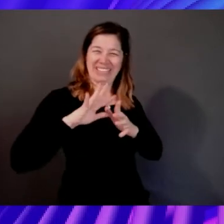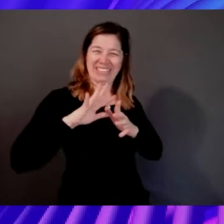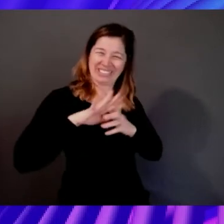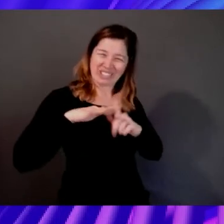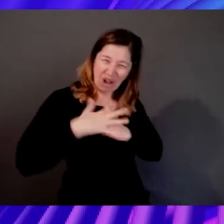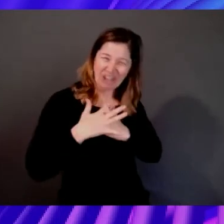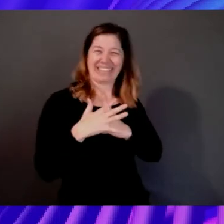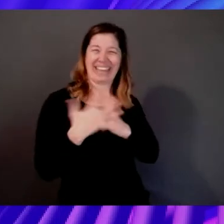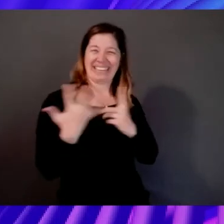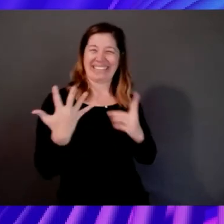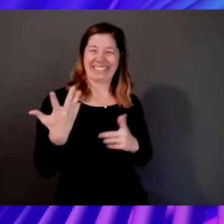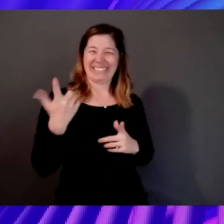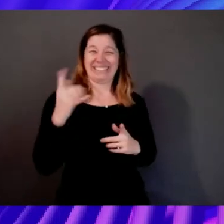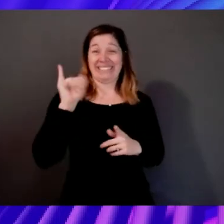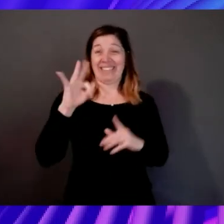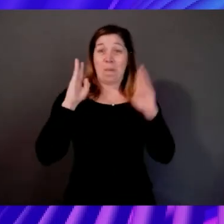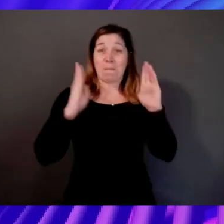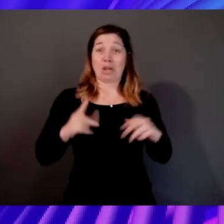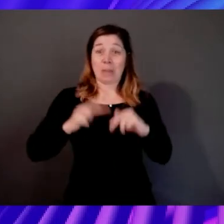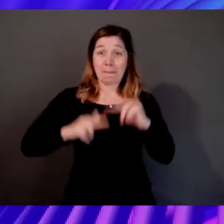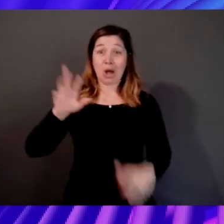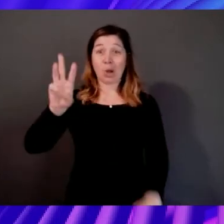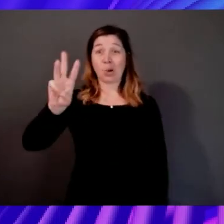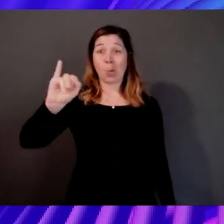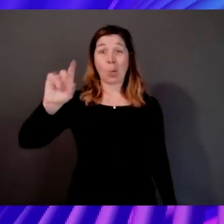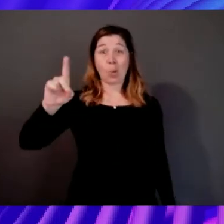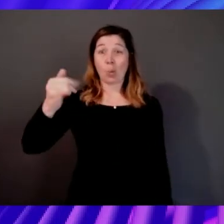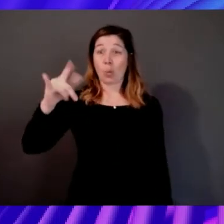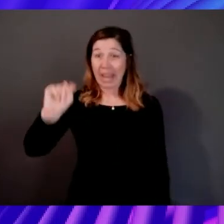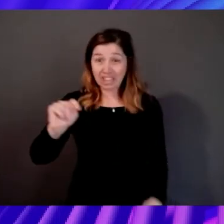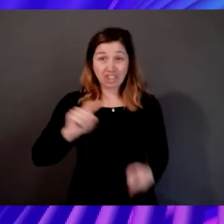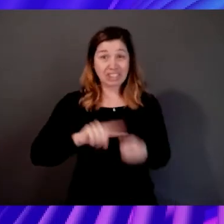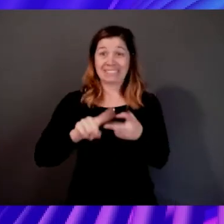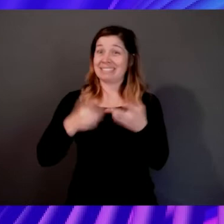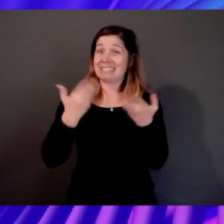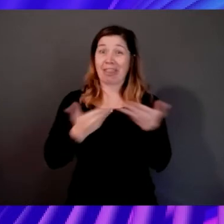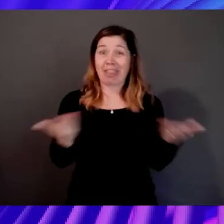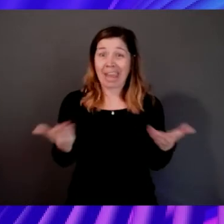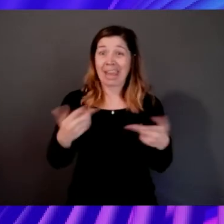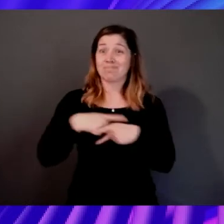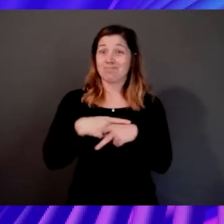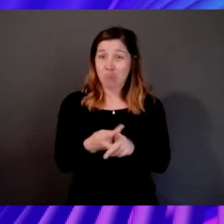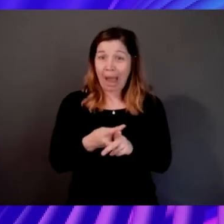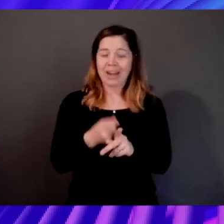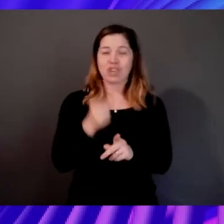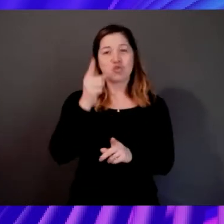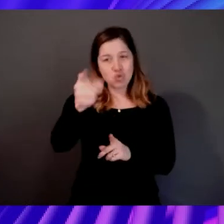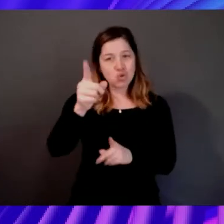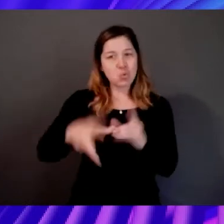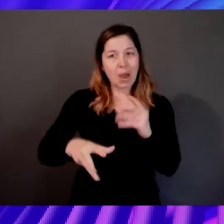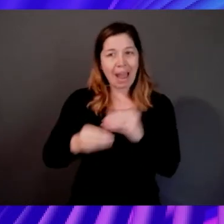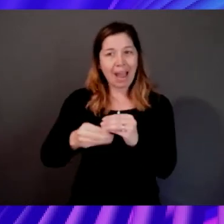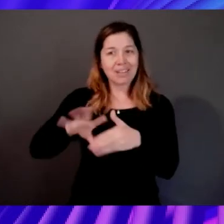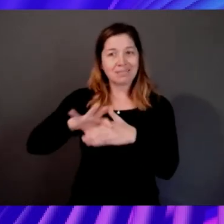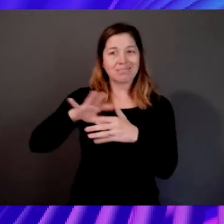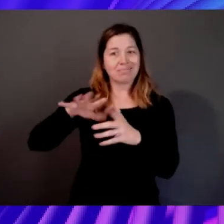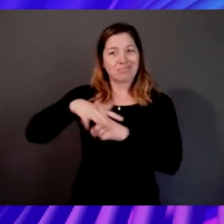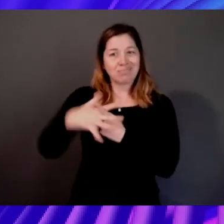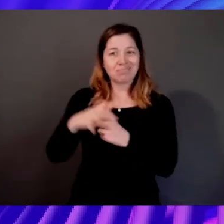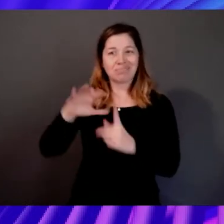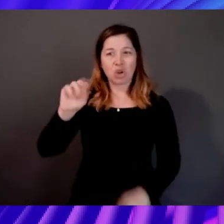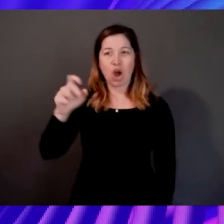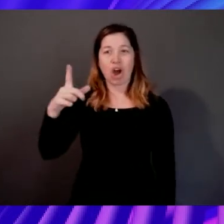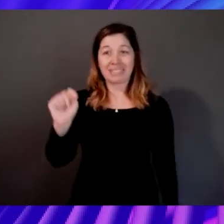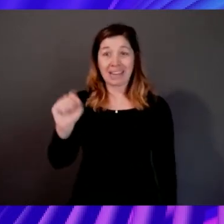a thing, a widget, a product, a solution inside the cloud. You bring that extra context in, right? Which can specifically kind of inform them, like this